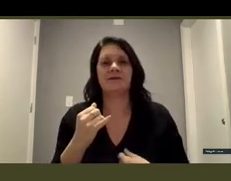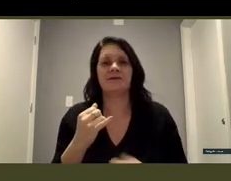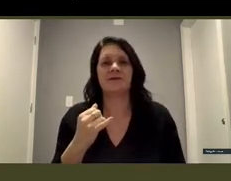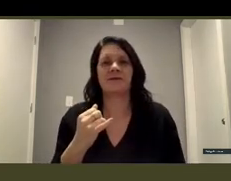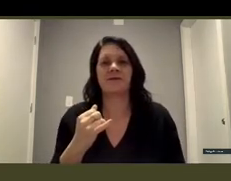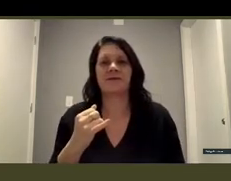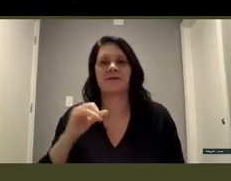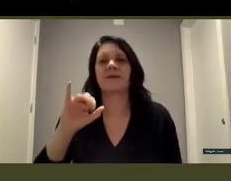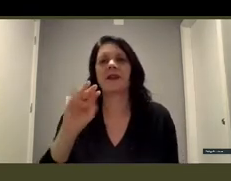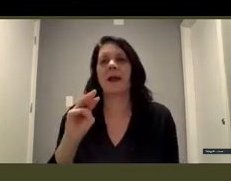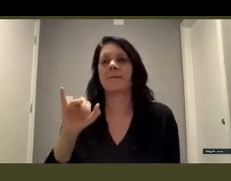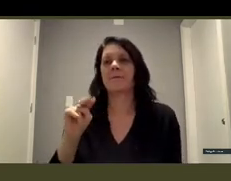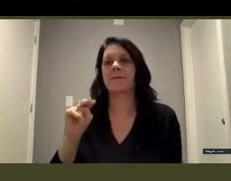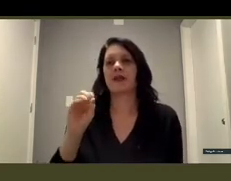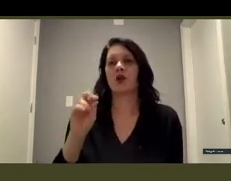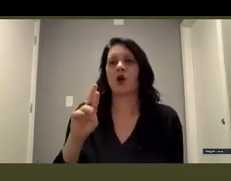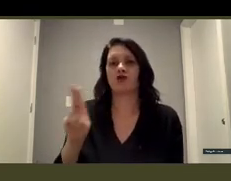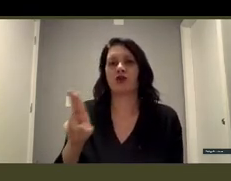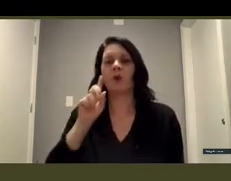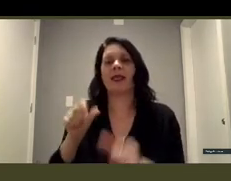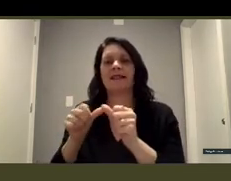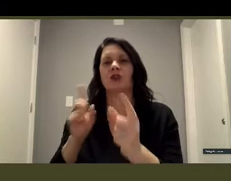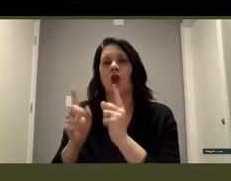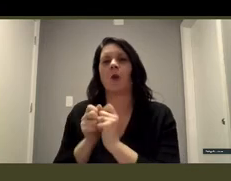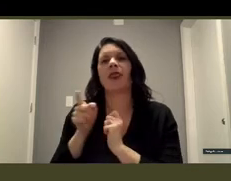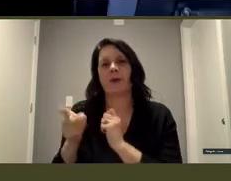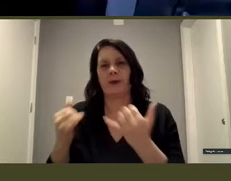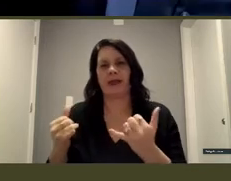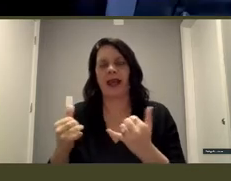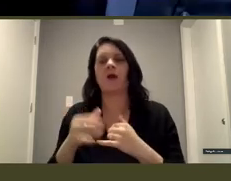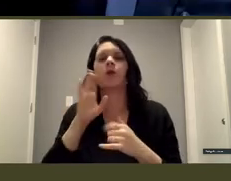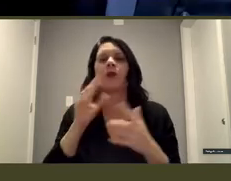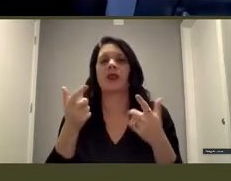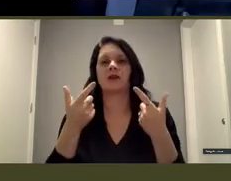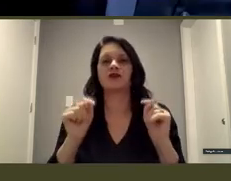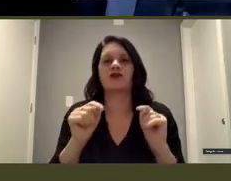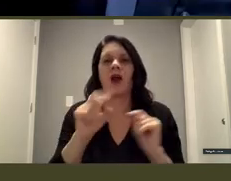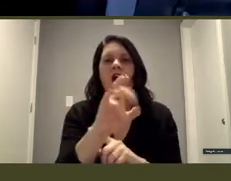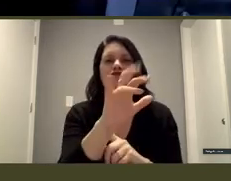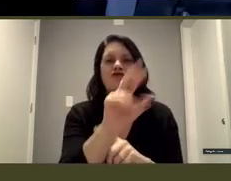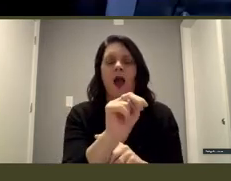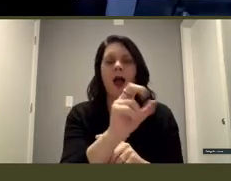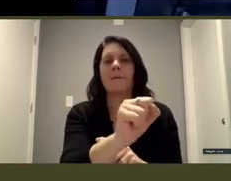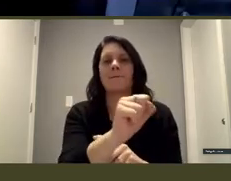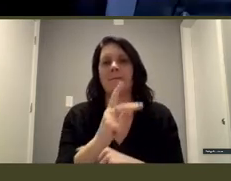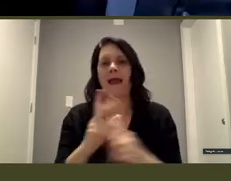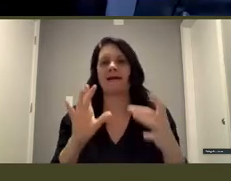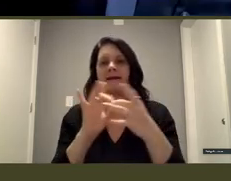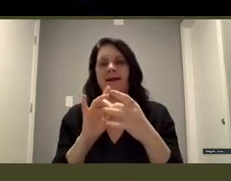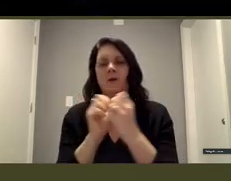continue just talking to you a moment while we try and get Ronald's connection back.